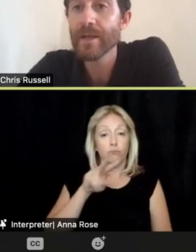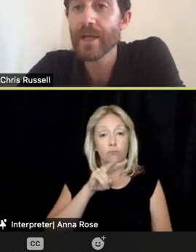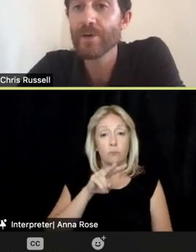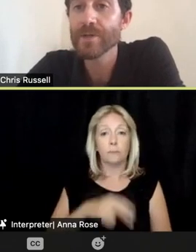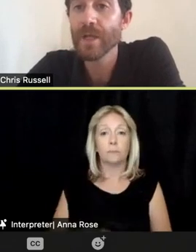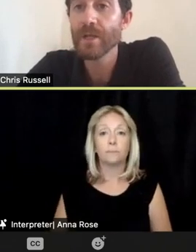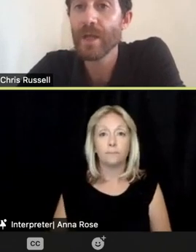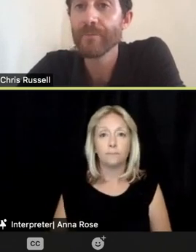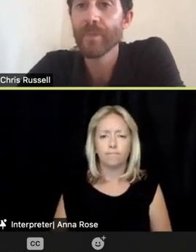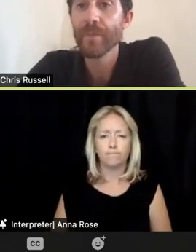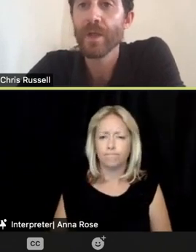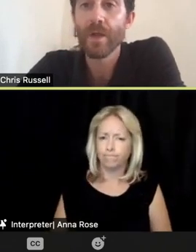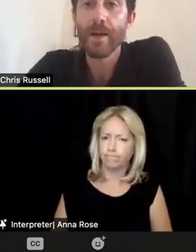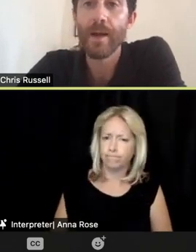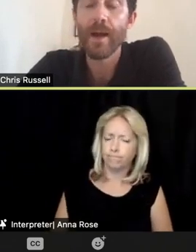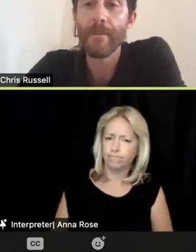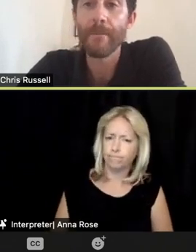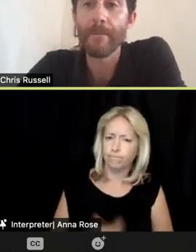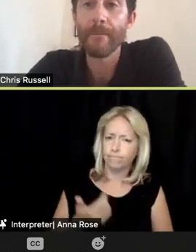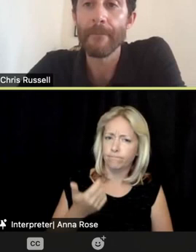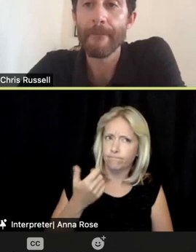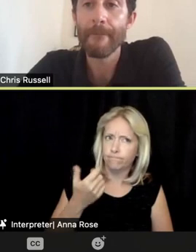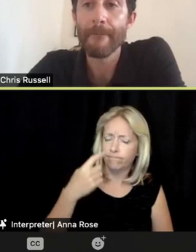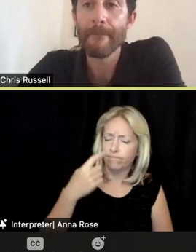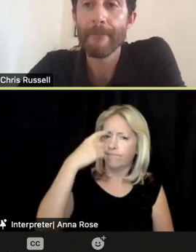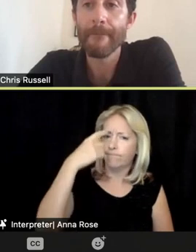Okay, I think I understand that.